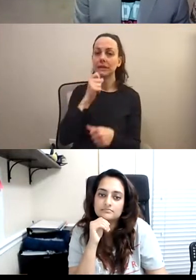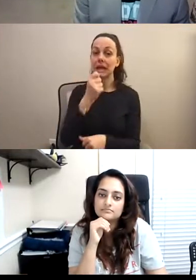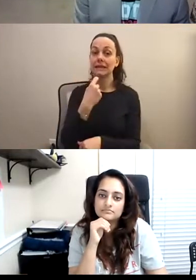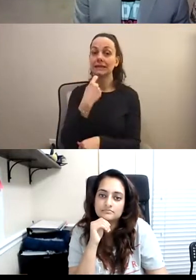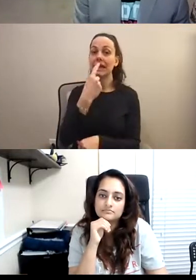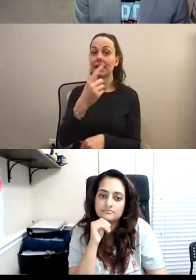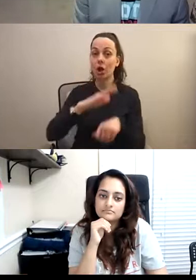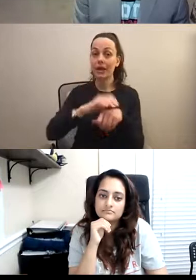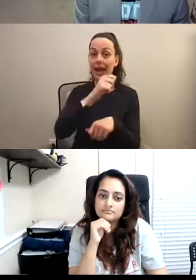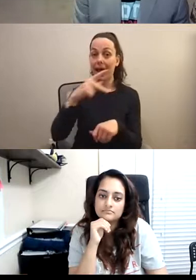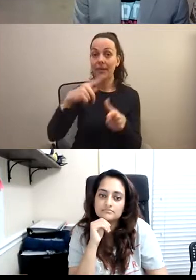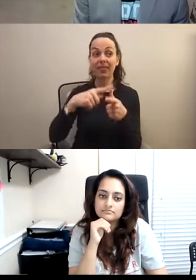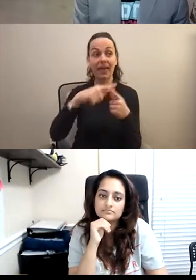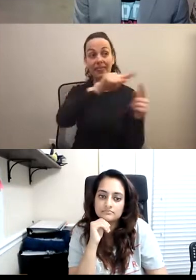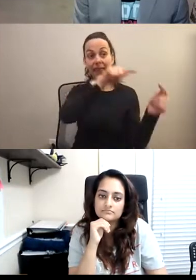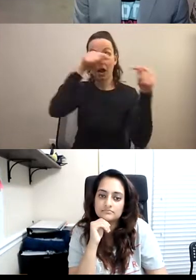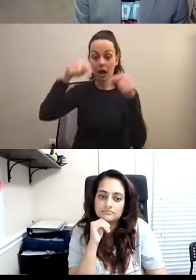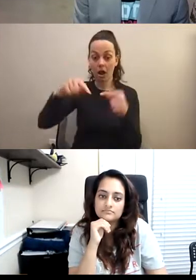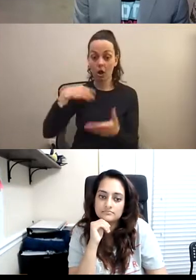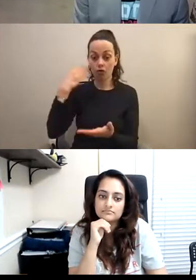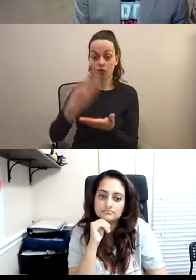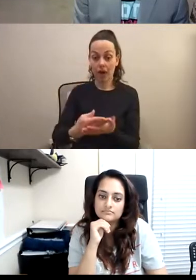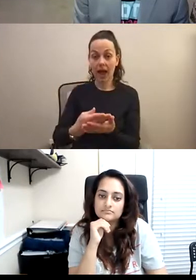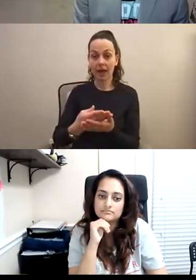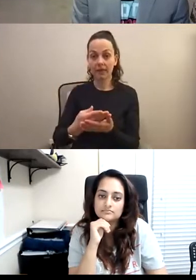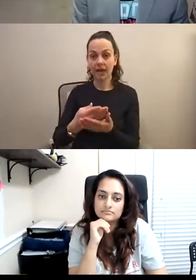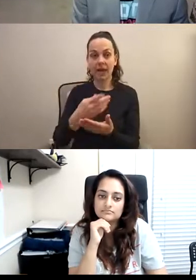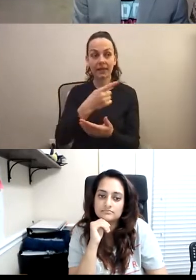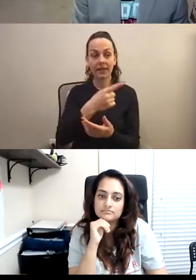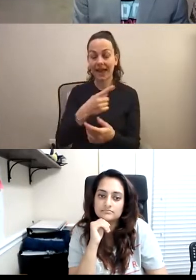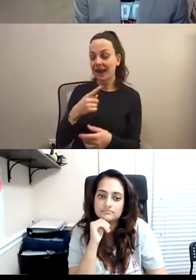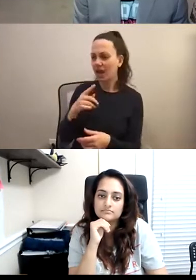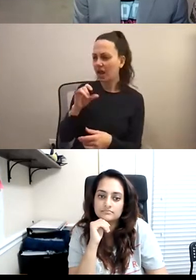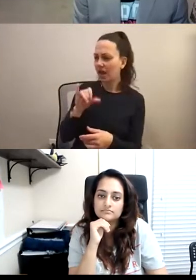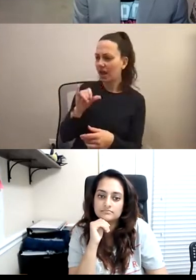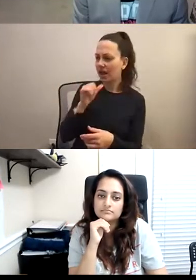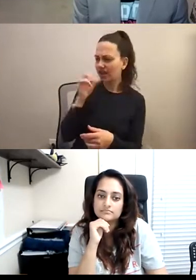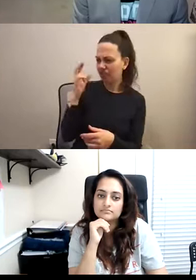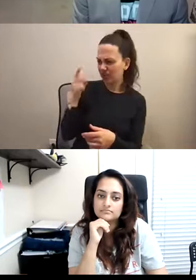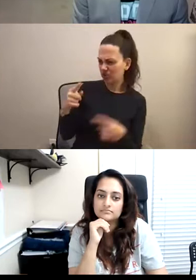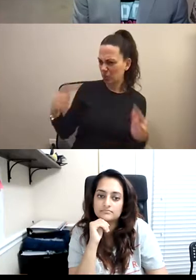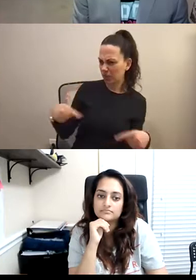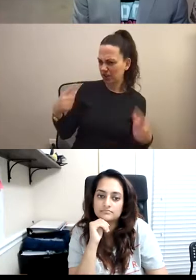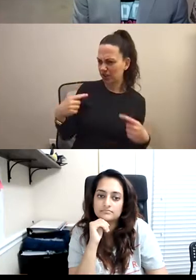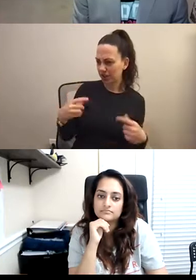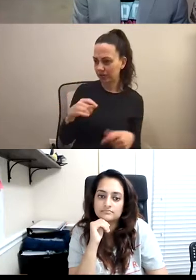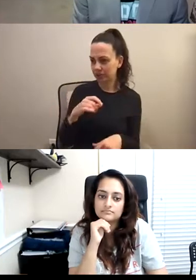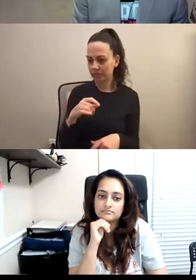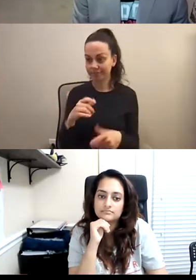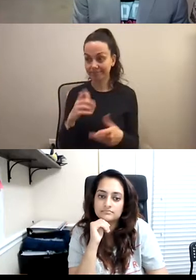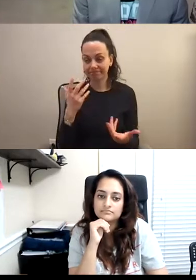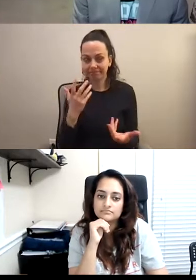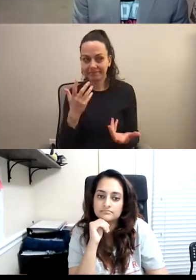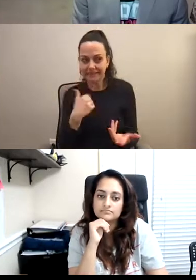and then having them come over and be like, oh, you didn't say you were in a wheelchair, whoa, shocker. And I would be like, oh, I didn't tell you because I wanted to see